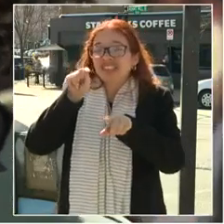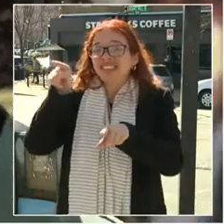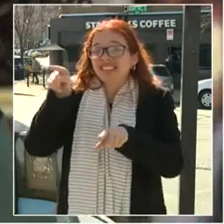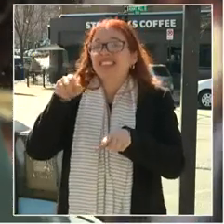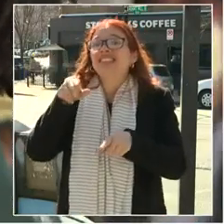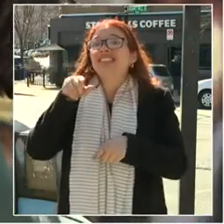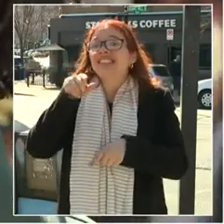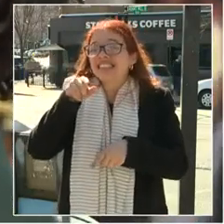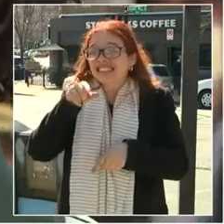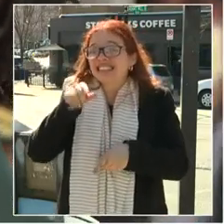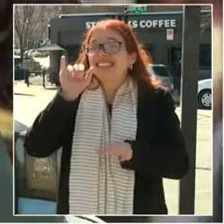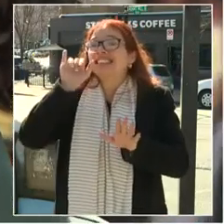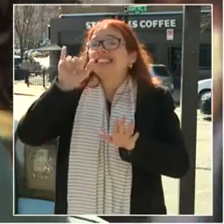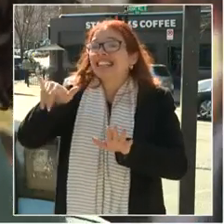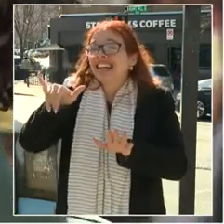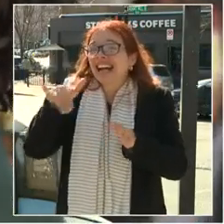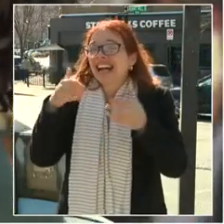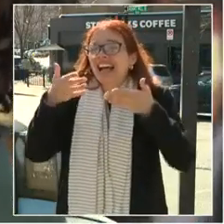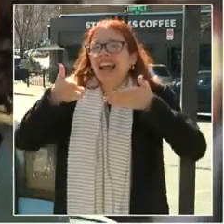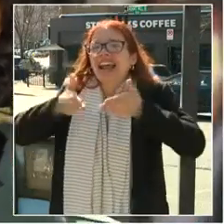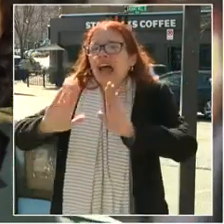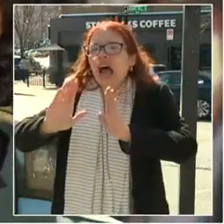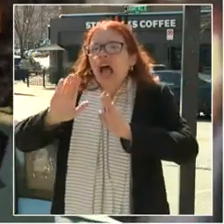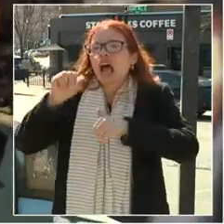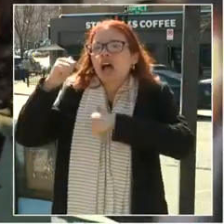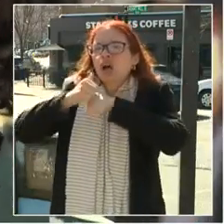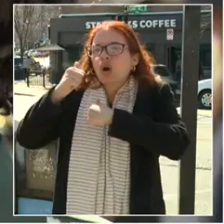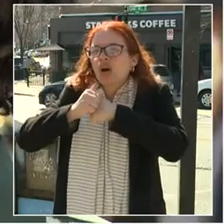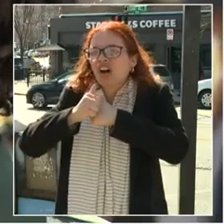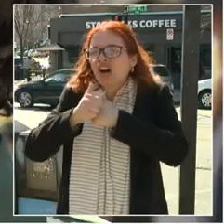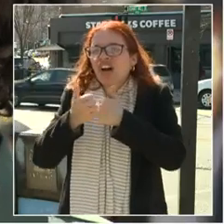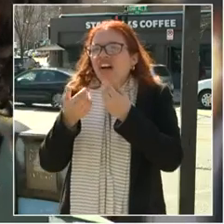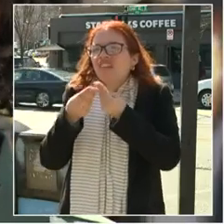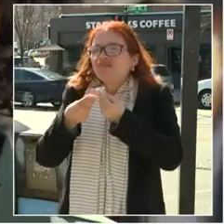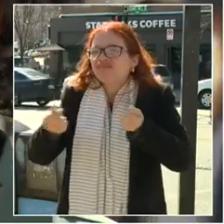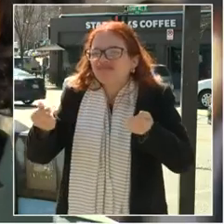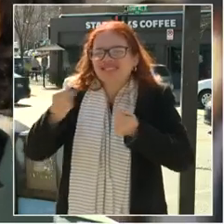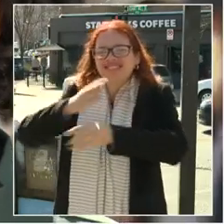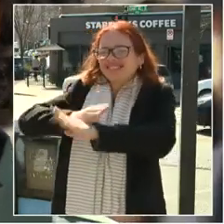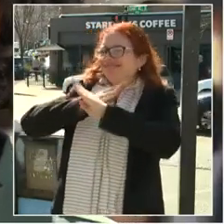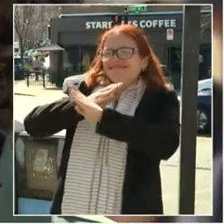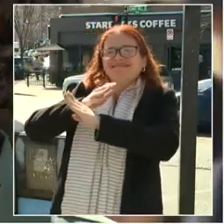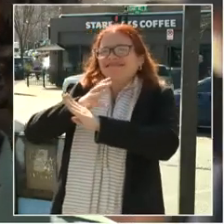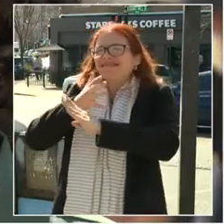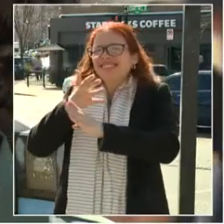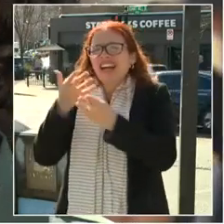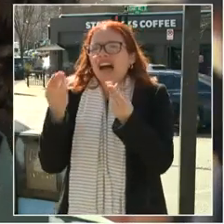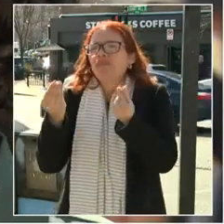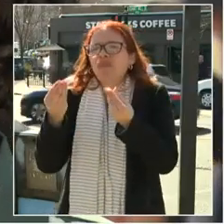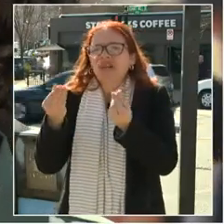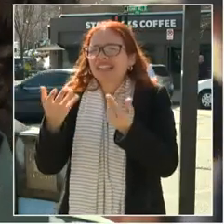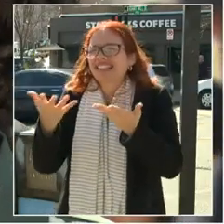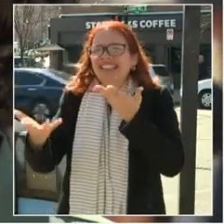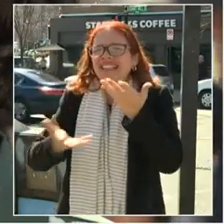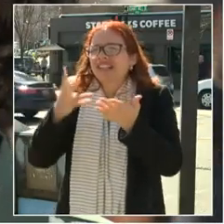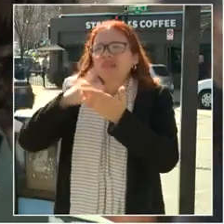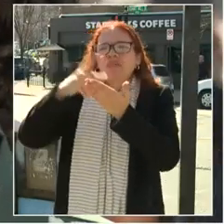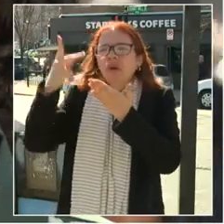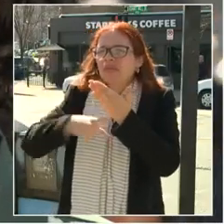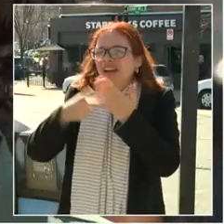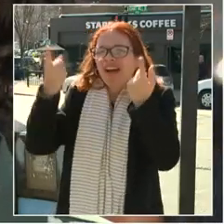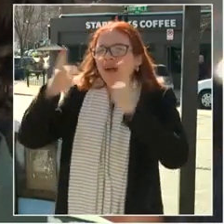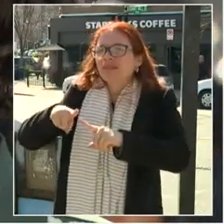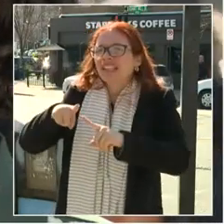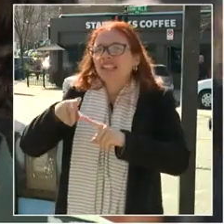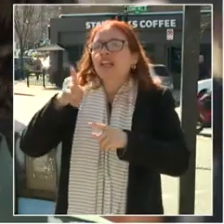the concrete go bad, like avoided having community programming on it. So 2 things I'm asking if you or your